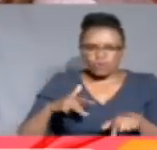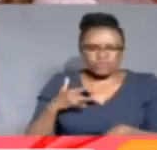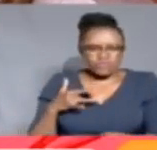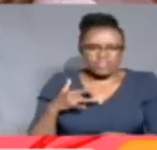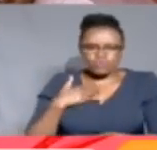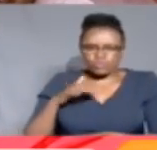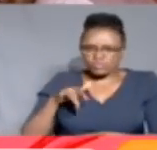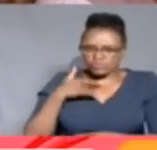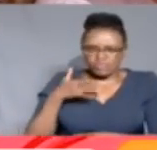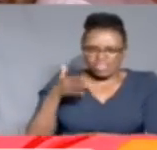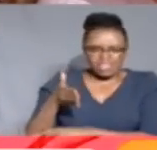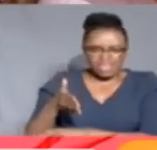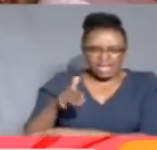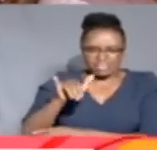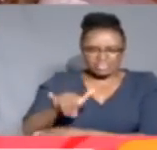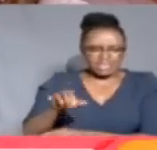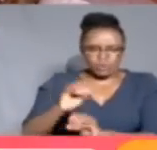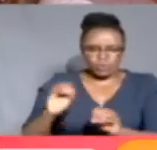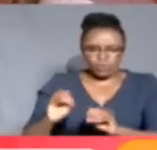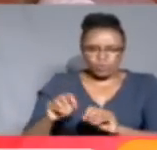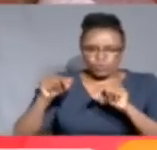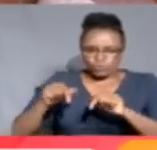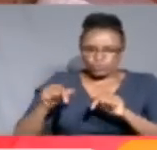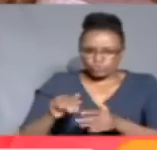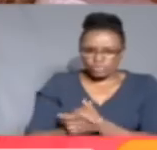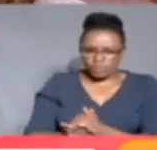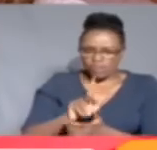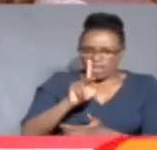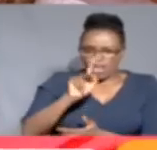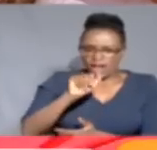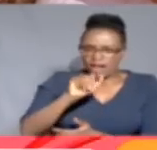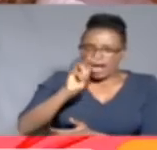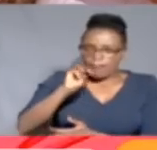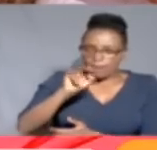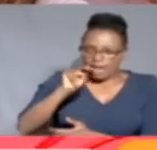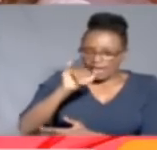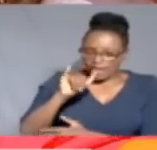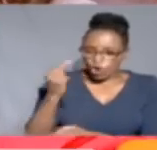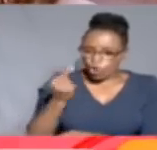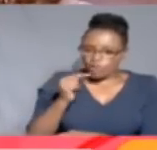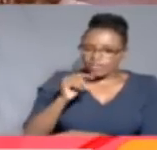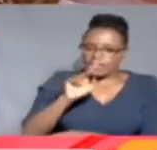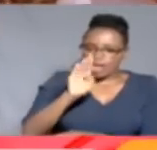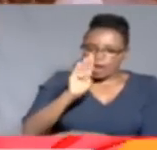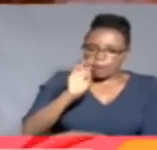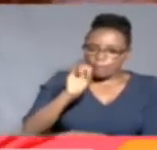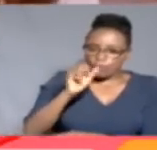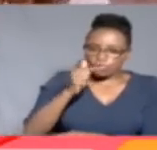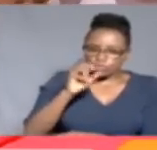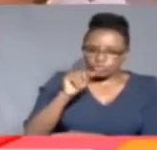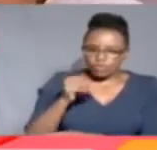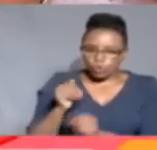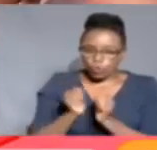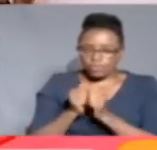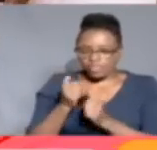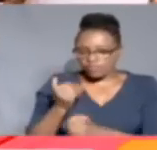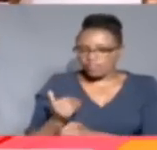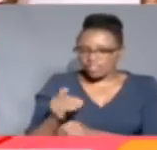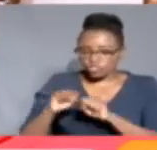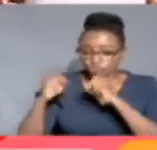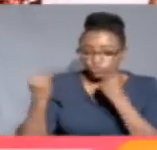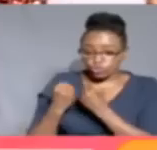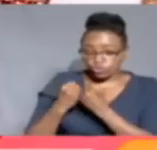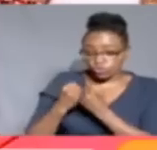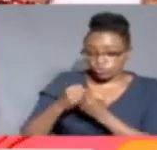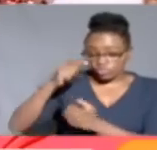didn't want them to be in there. Yeah. Today, I was in Kamae, which is the only girls' Boston institution. We went there with my church, where I had the social justice department